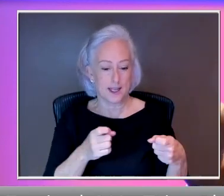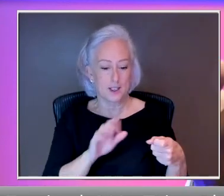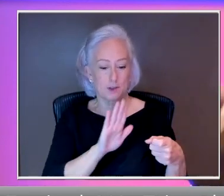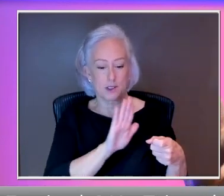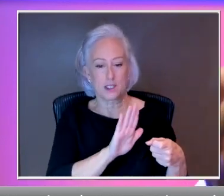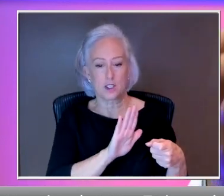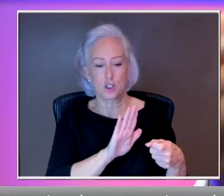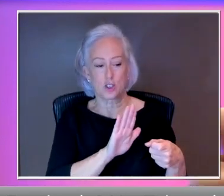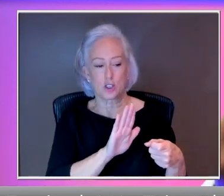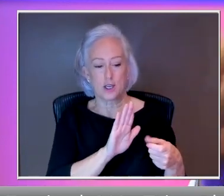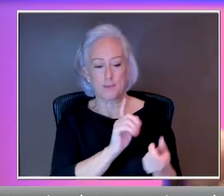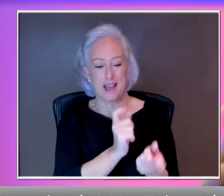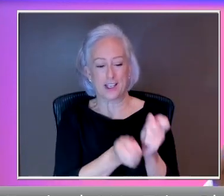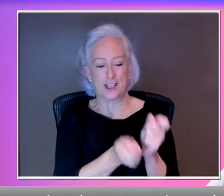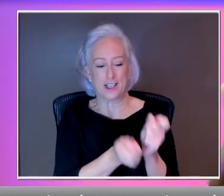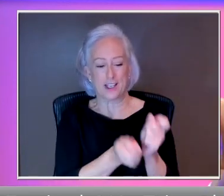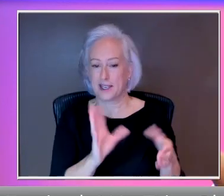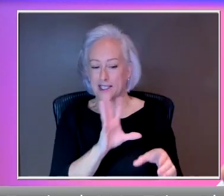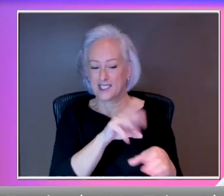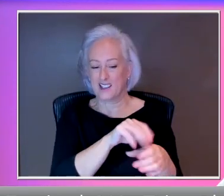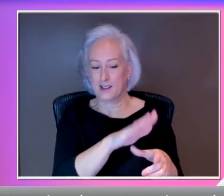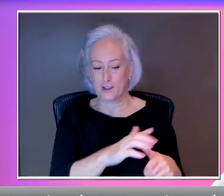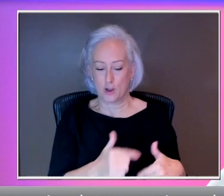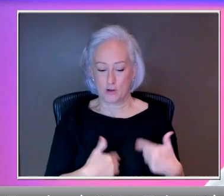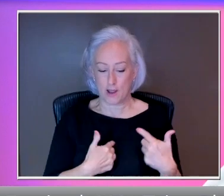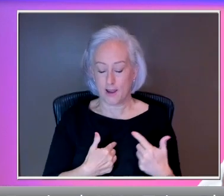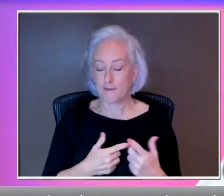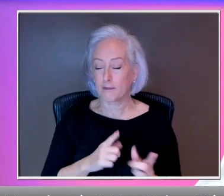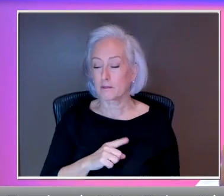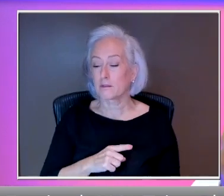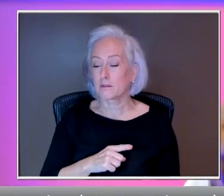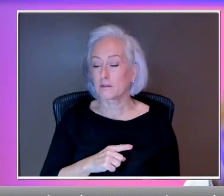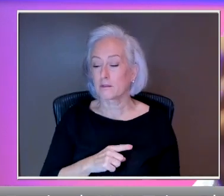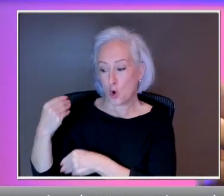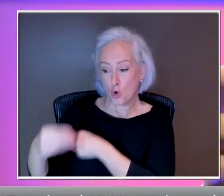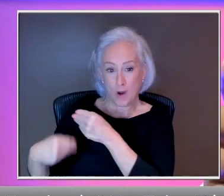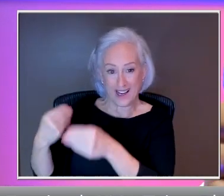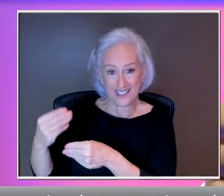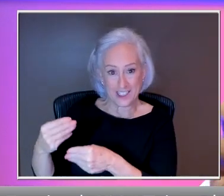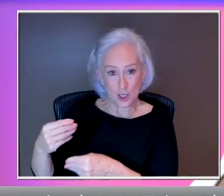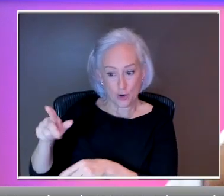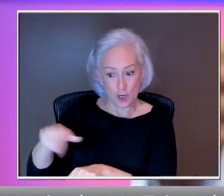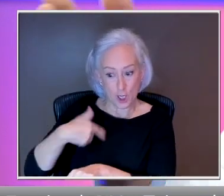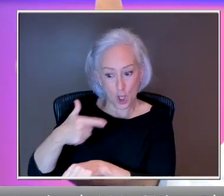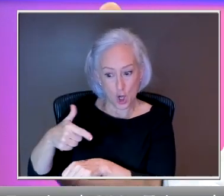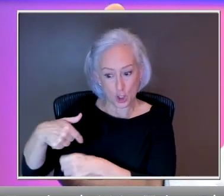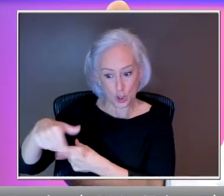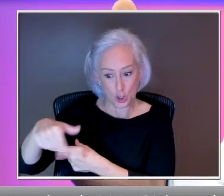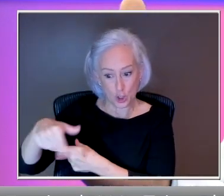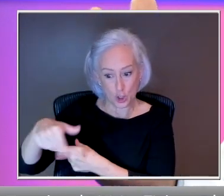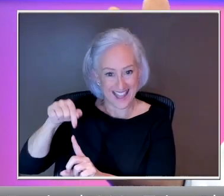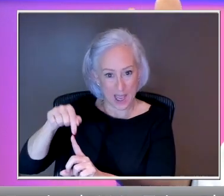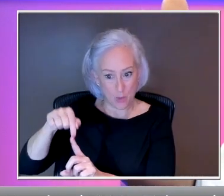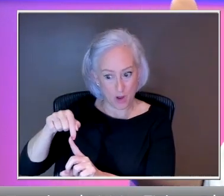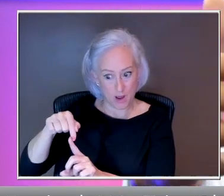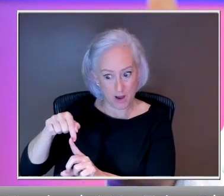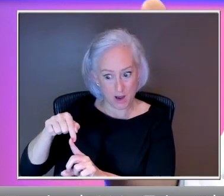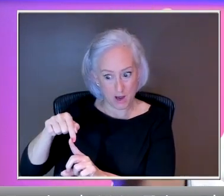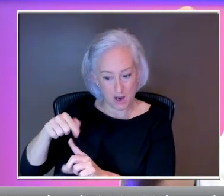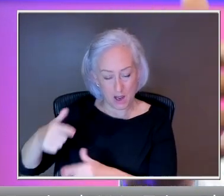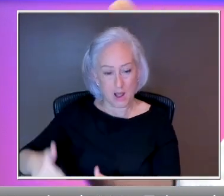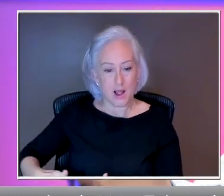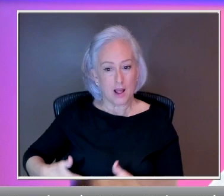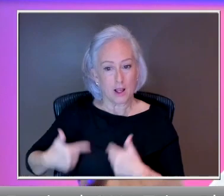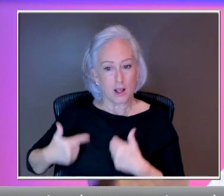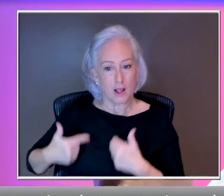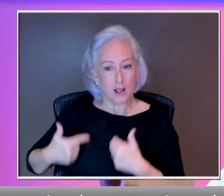the hereditary long QT syndrome is important because that is a lifelong